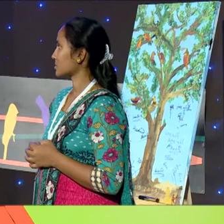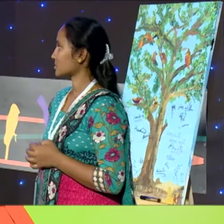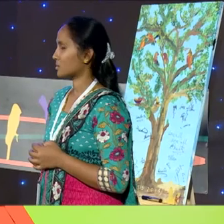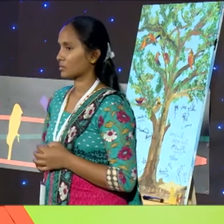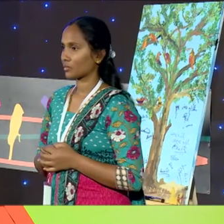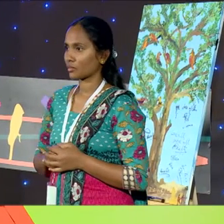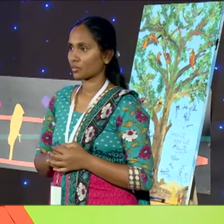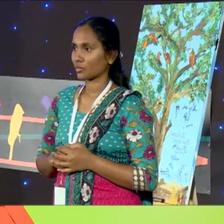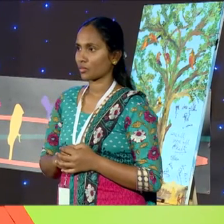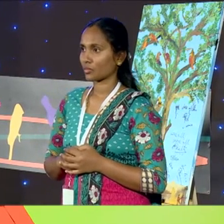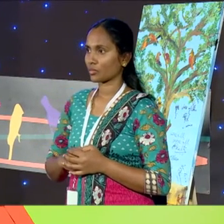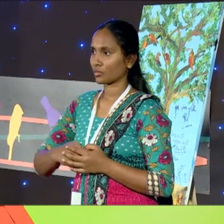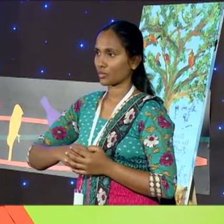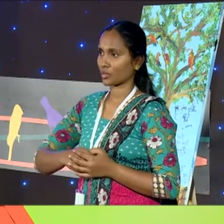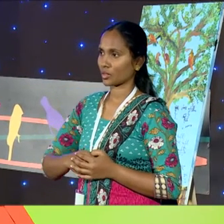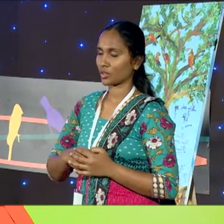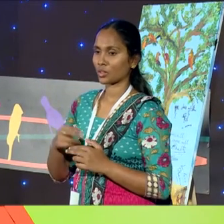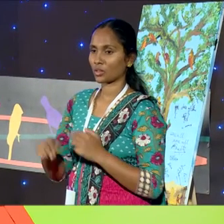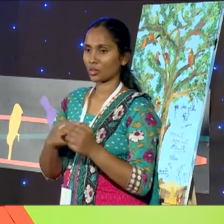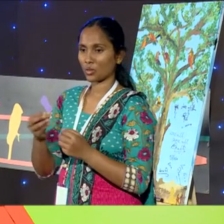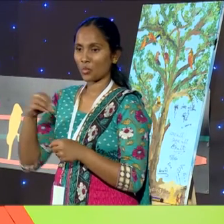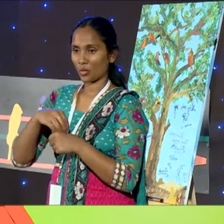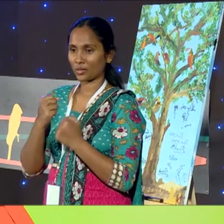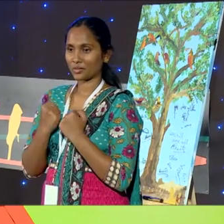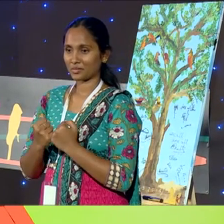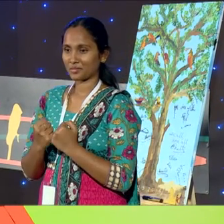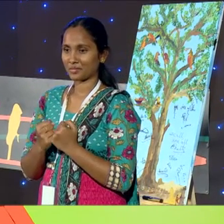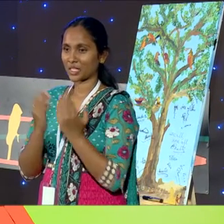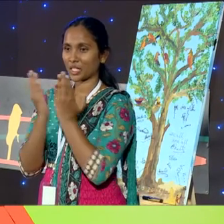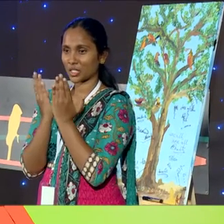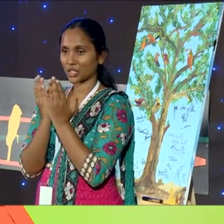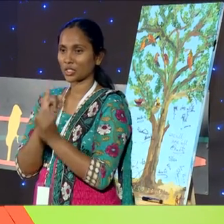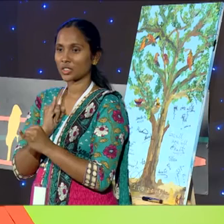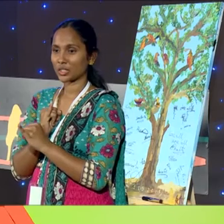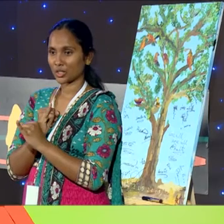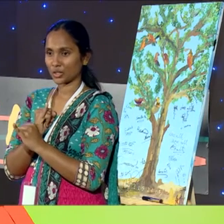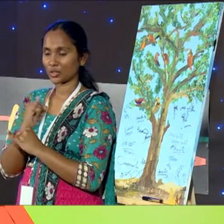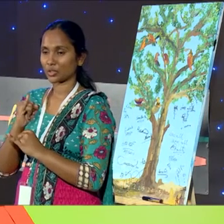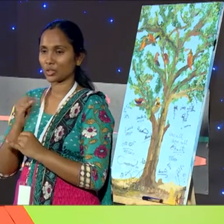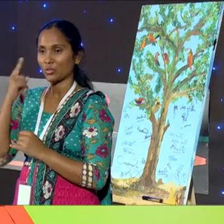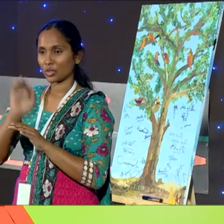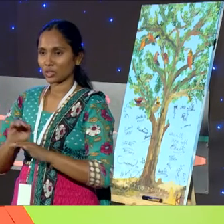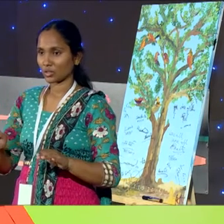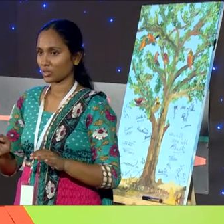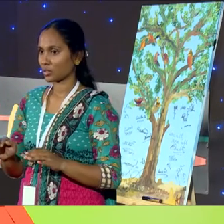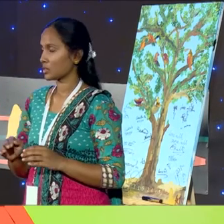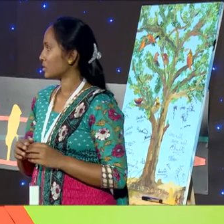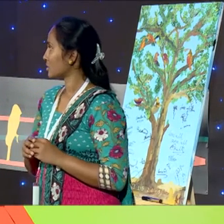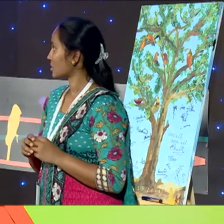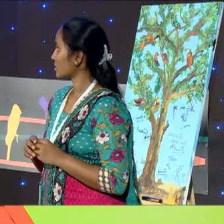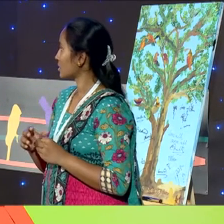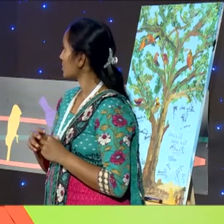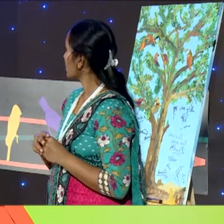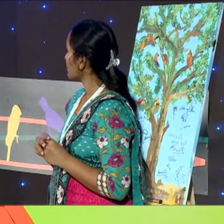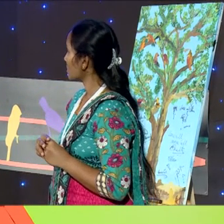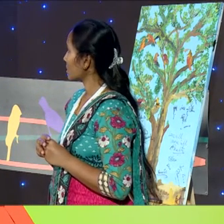And so Reforge has become a very strong educational institution for children about the ocean and the